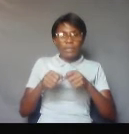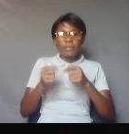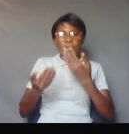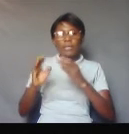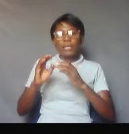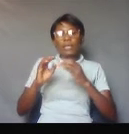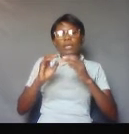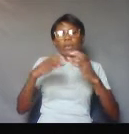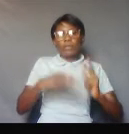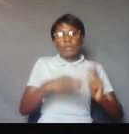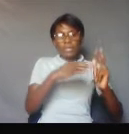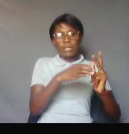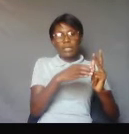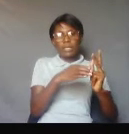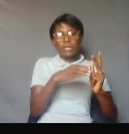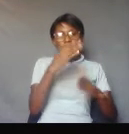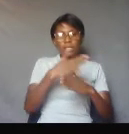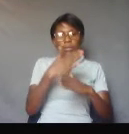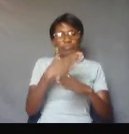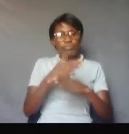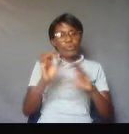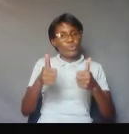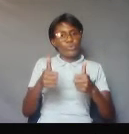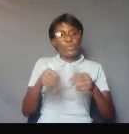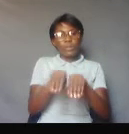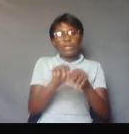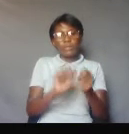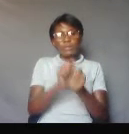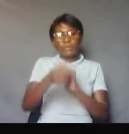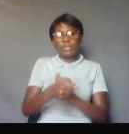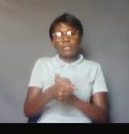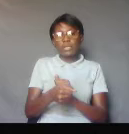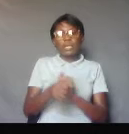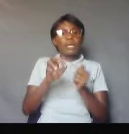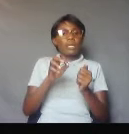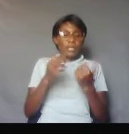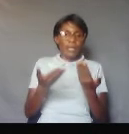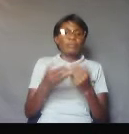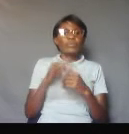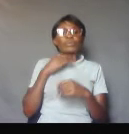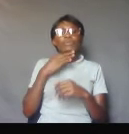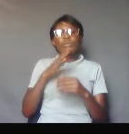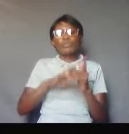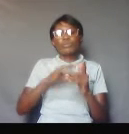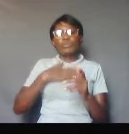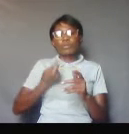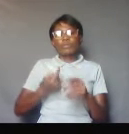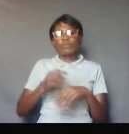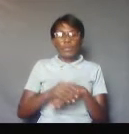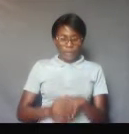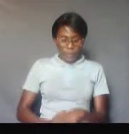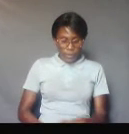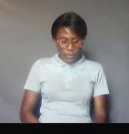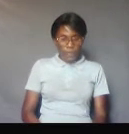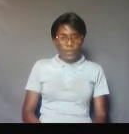Act methodology. And how this falls out in our Bible studies is we say that